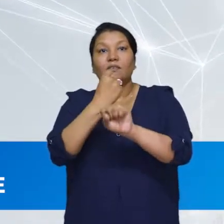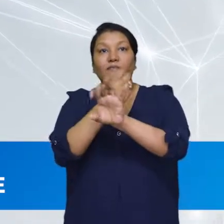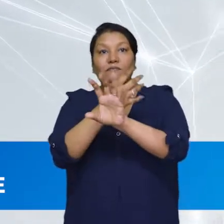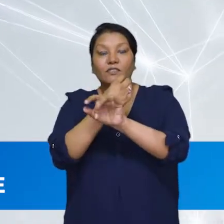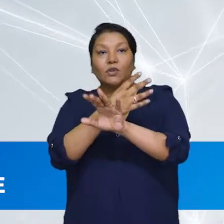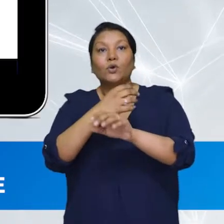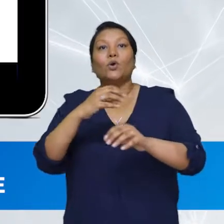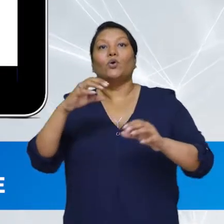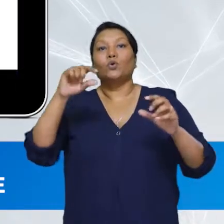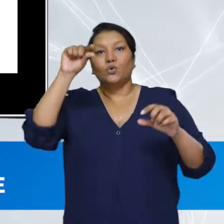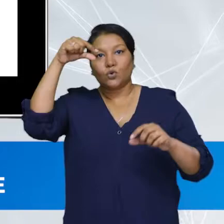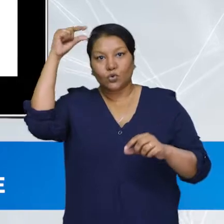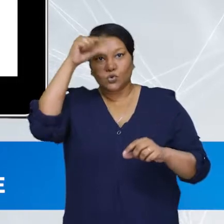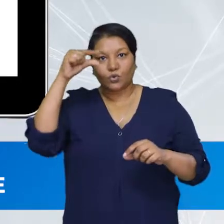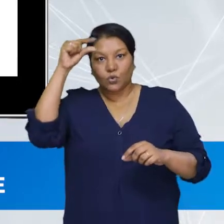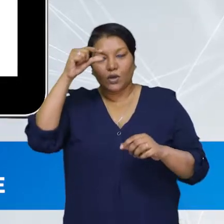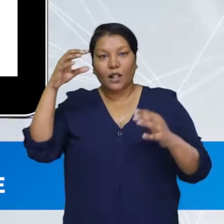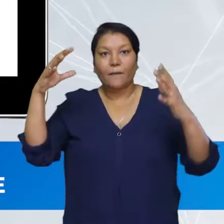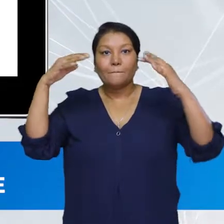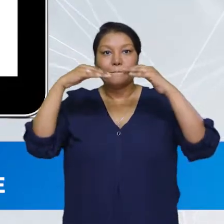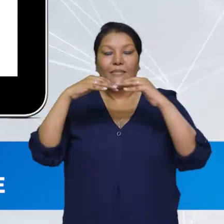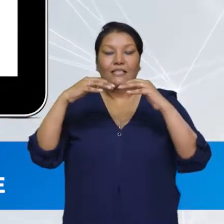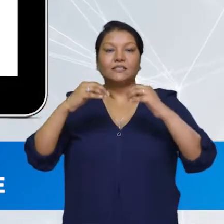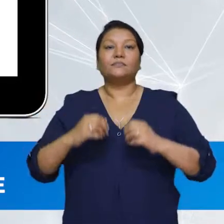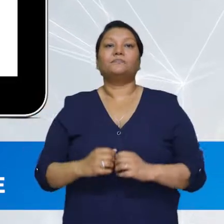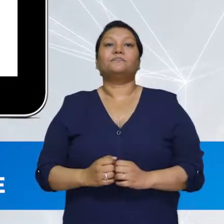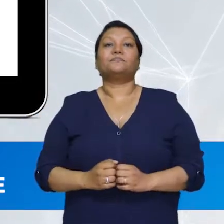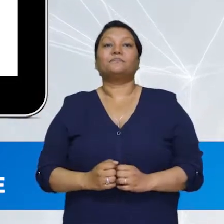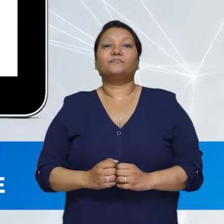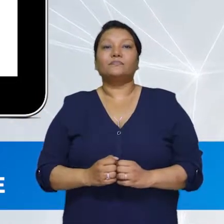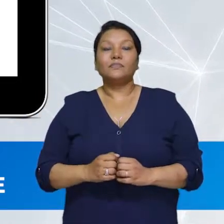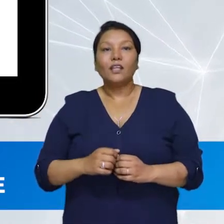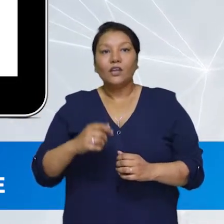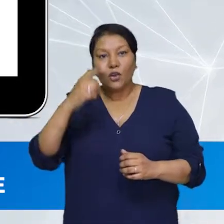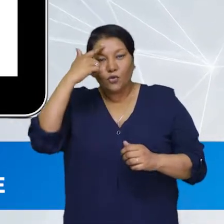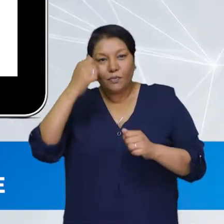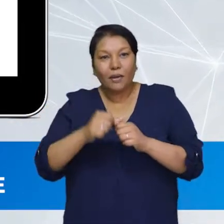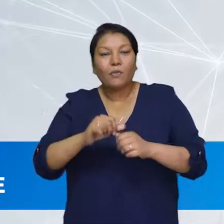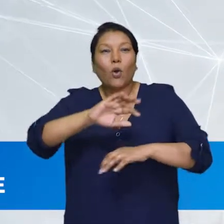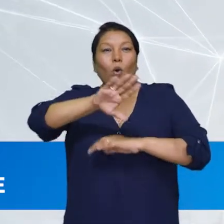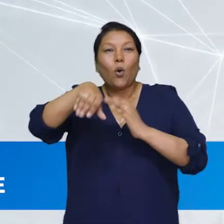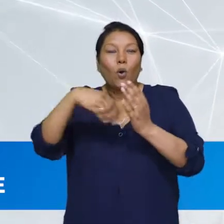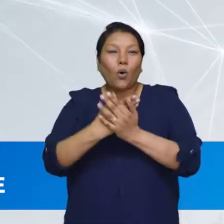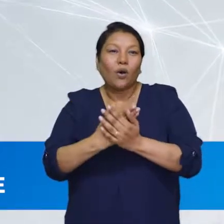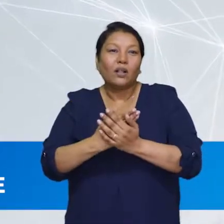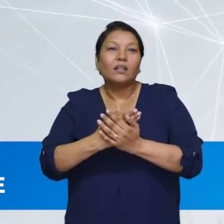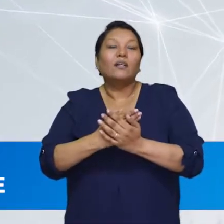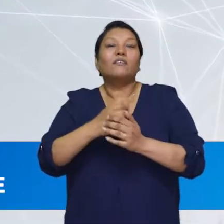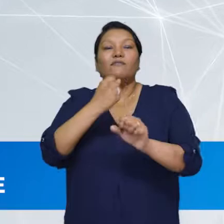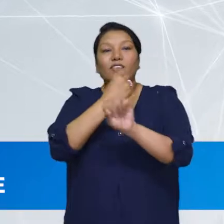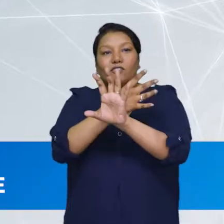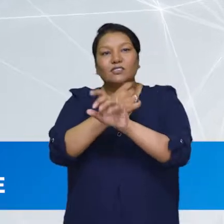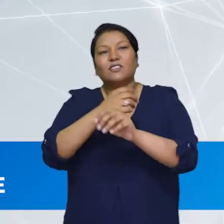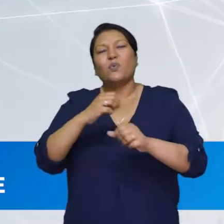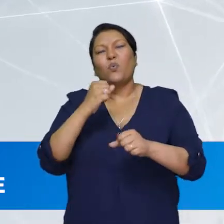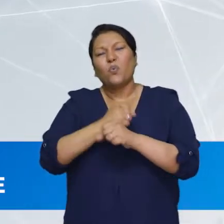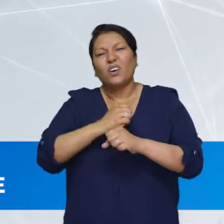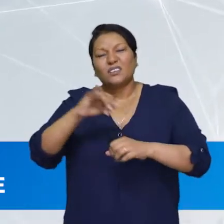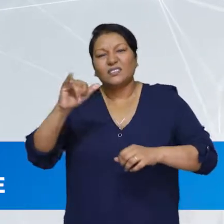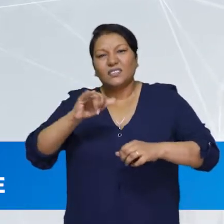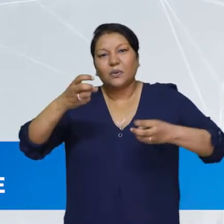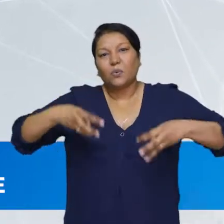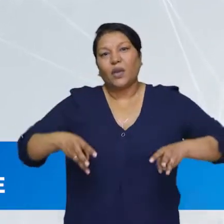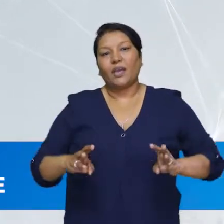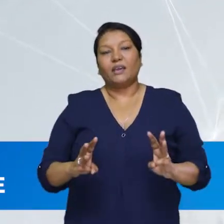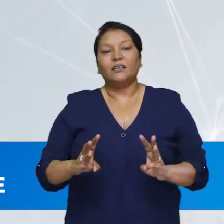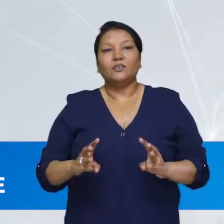video conferencing software using Google Meets. Keep in mind, all of these features are common across all